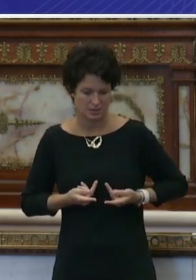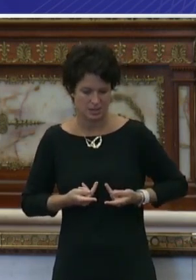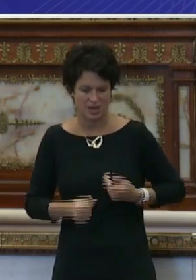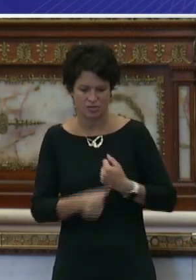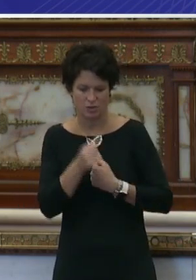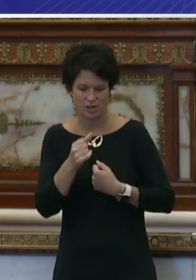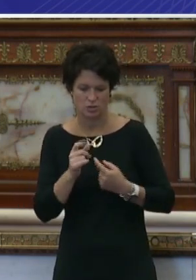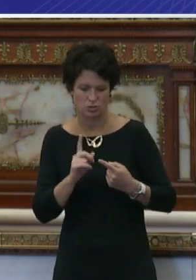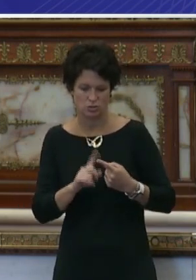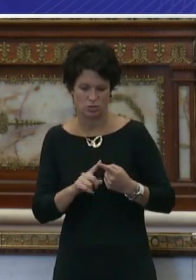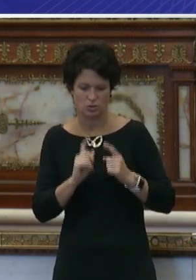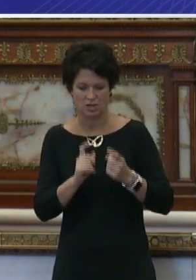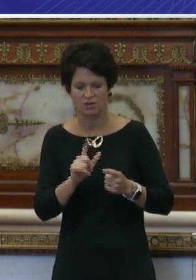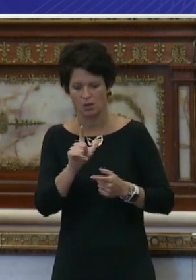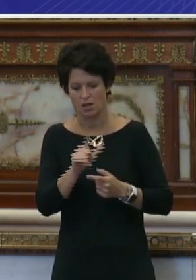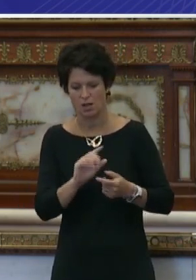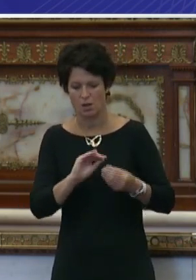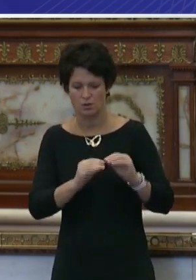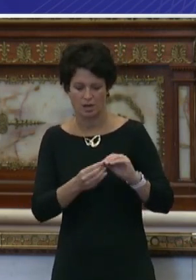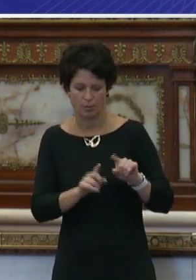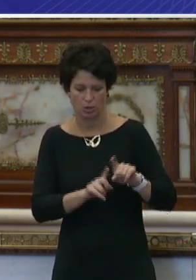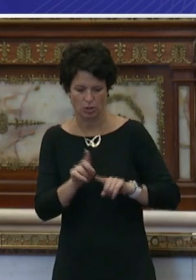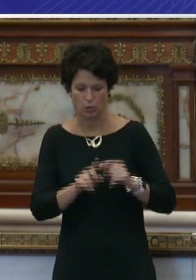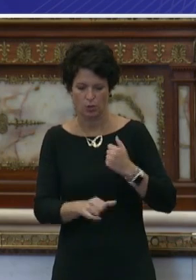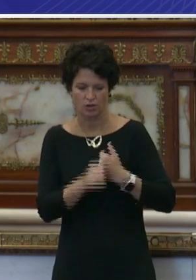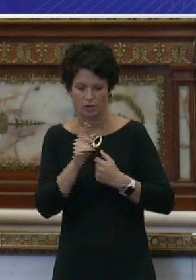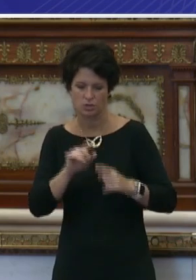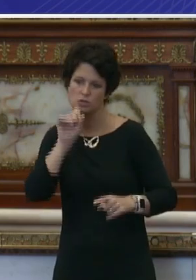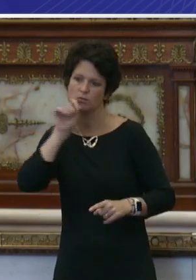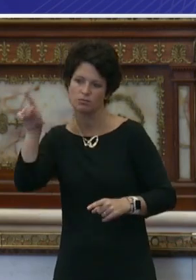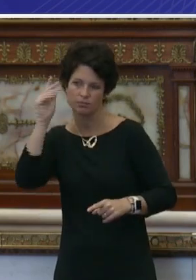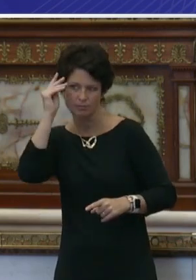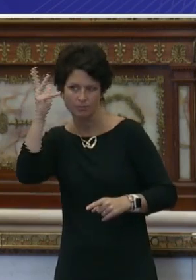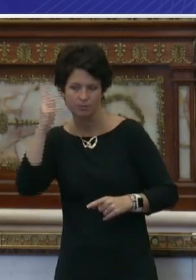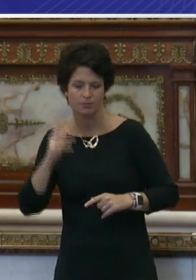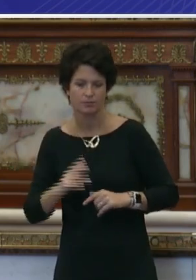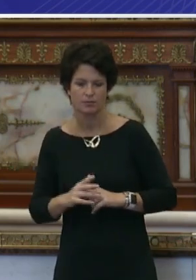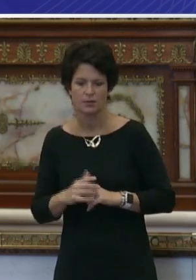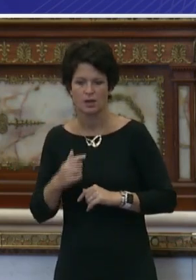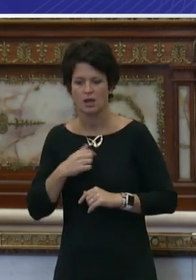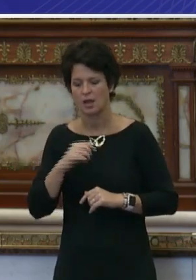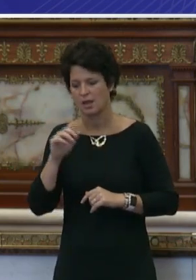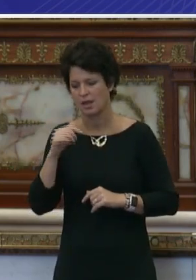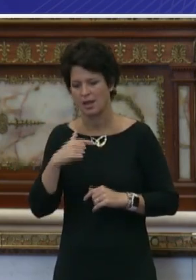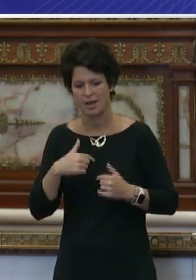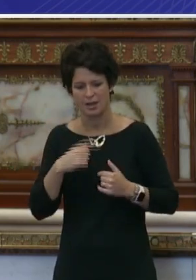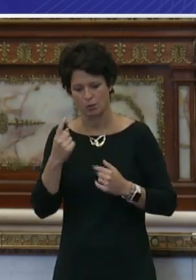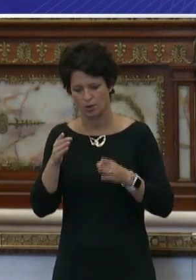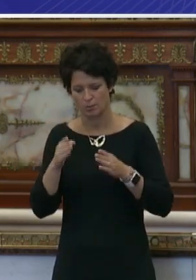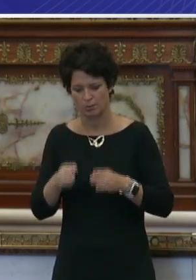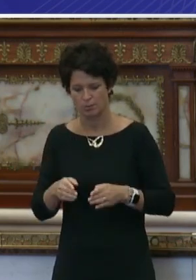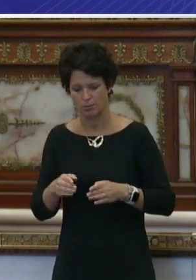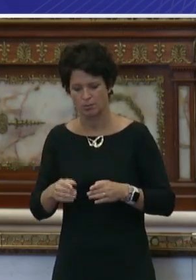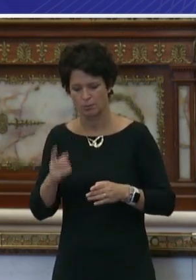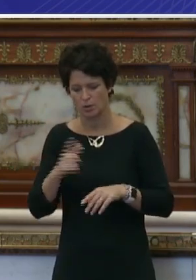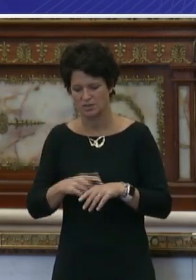threaten to either give you a low rating or threaten to report you. I've had my window jammed. That had to come out of my